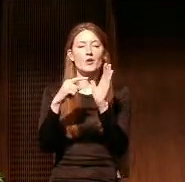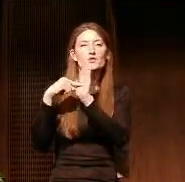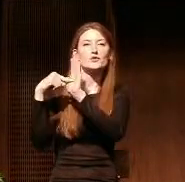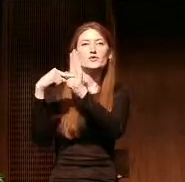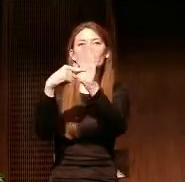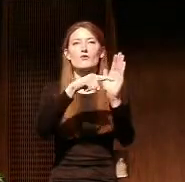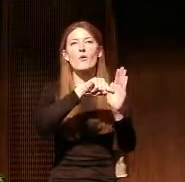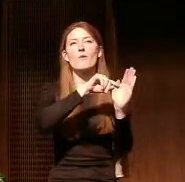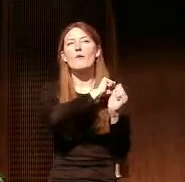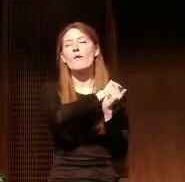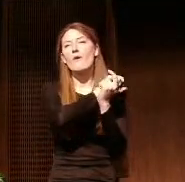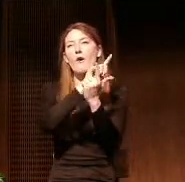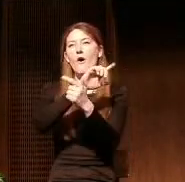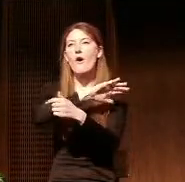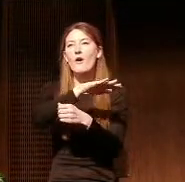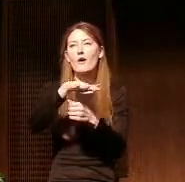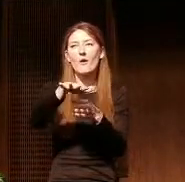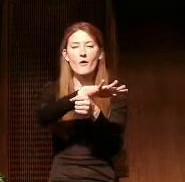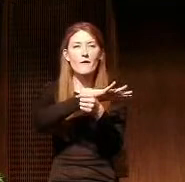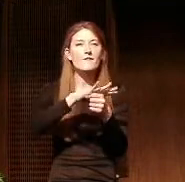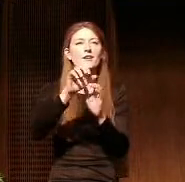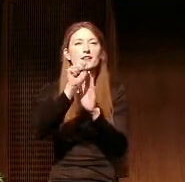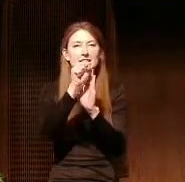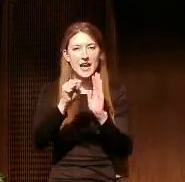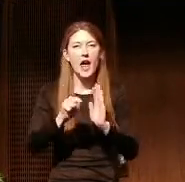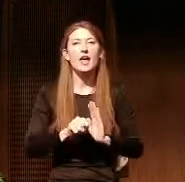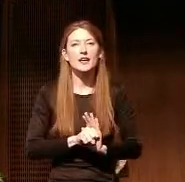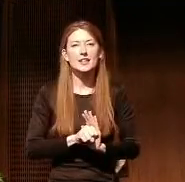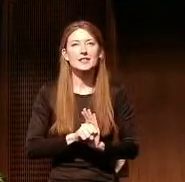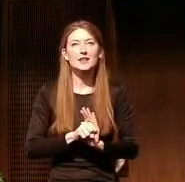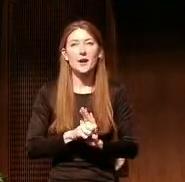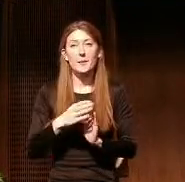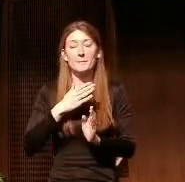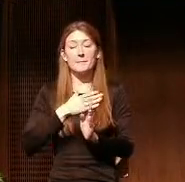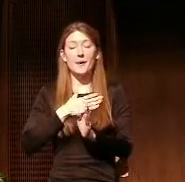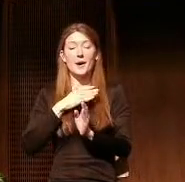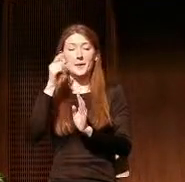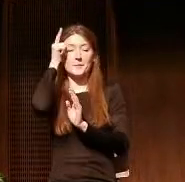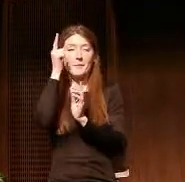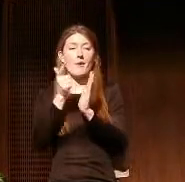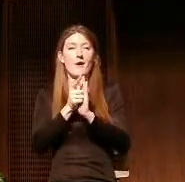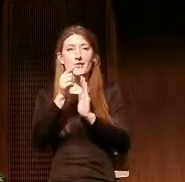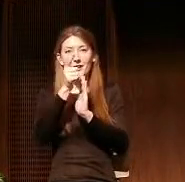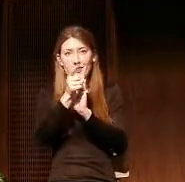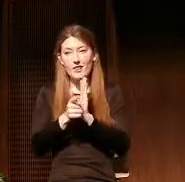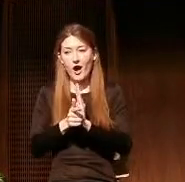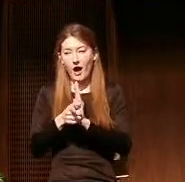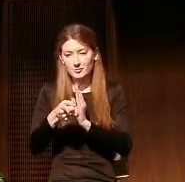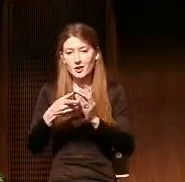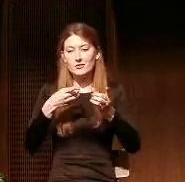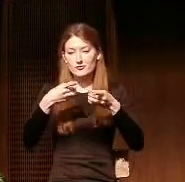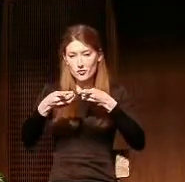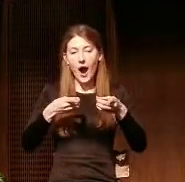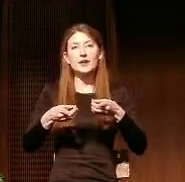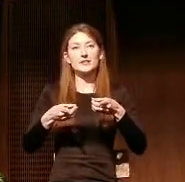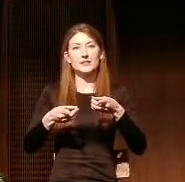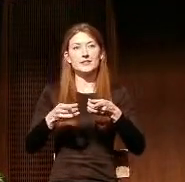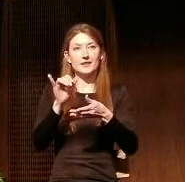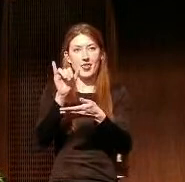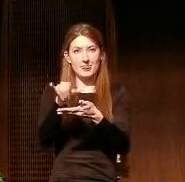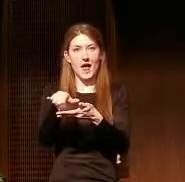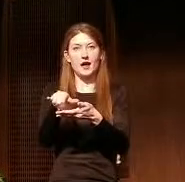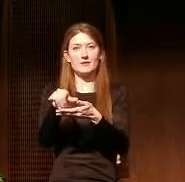And occasionally, because my brother-in-law directed that chorus, I would show up